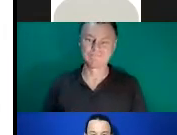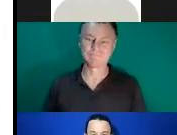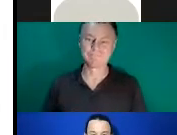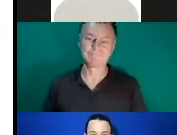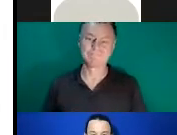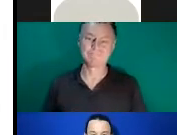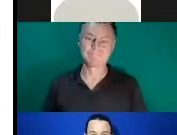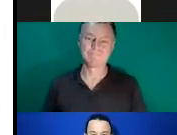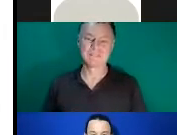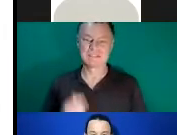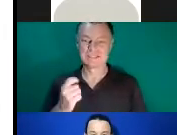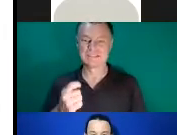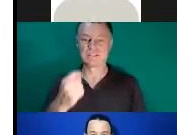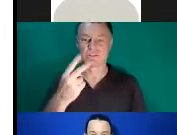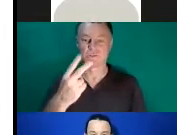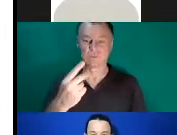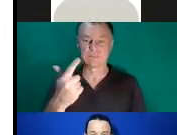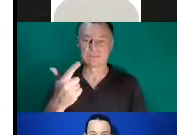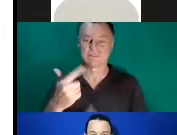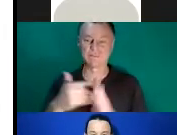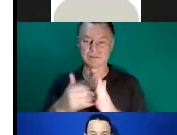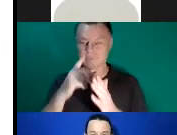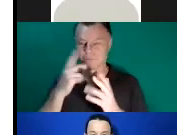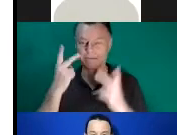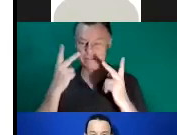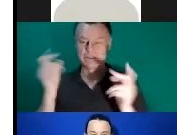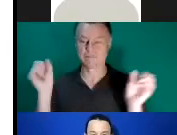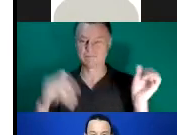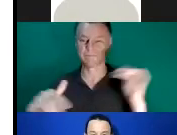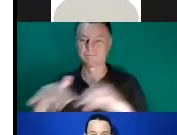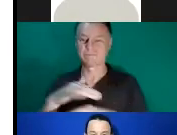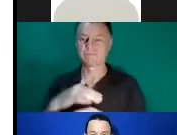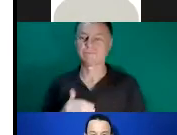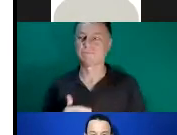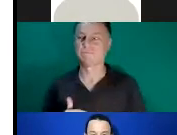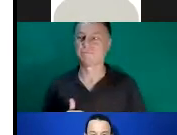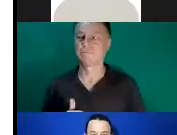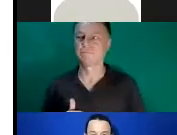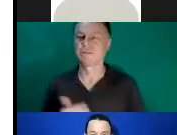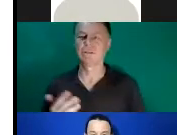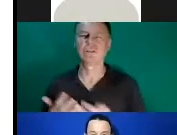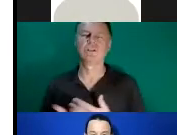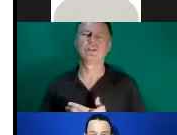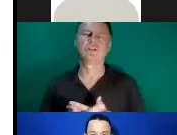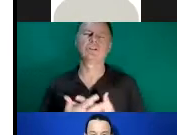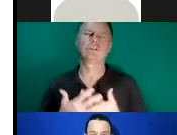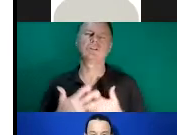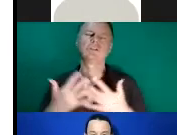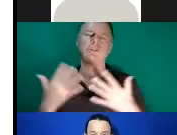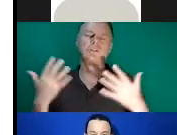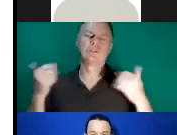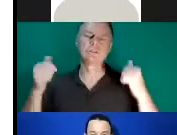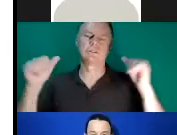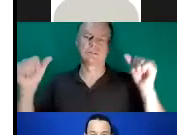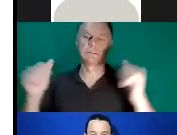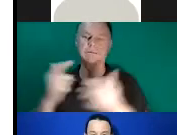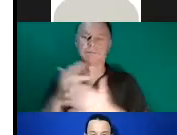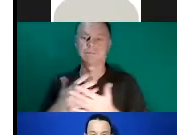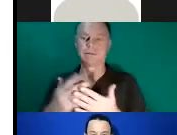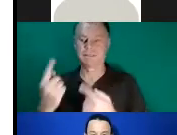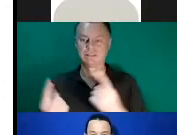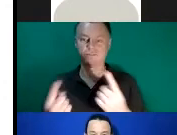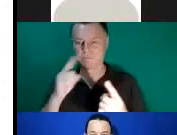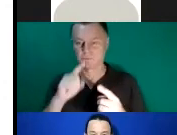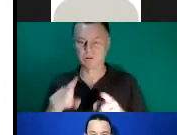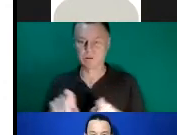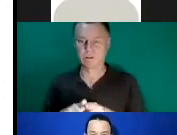27 million visitors. It was heralded a huge success and inspired many individuals,